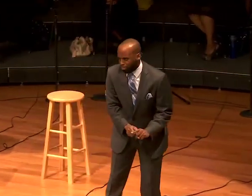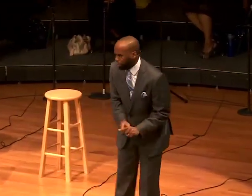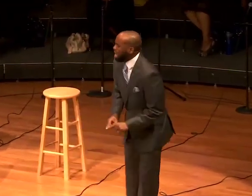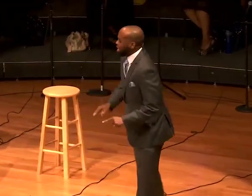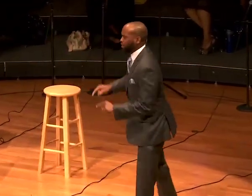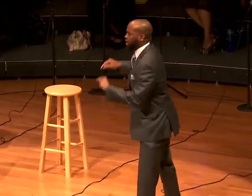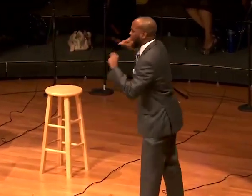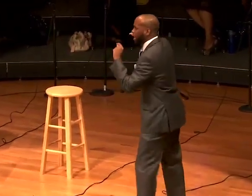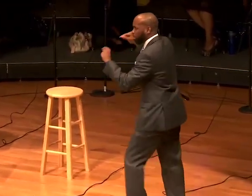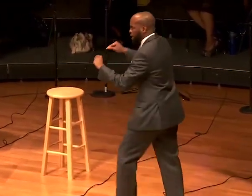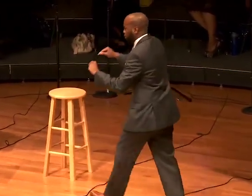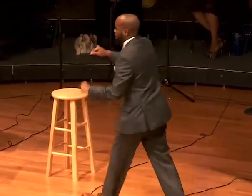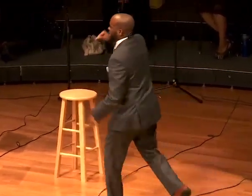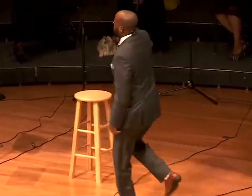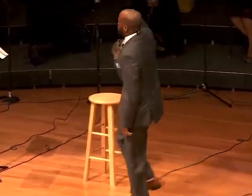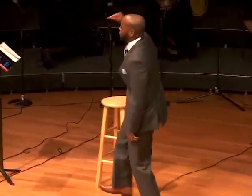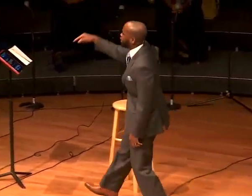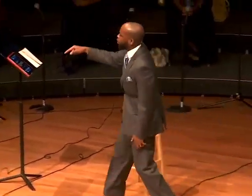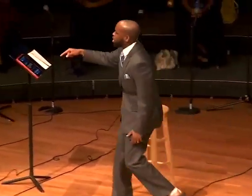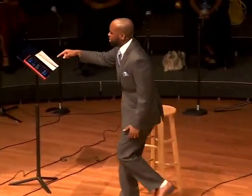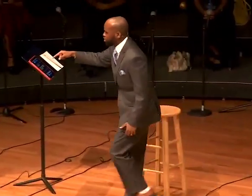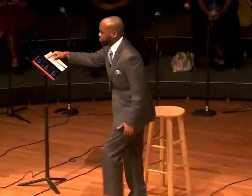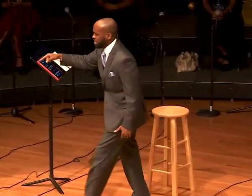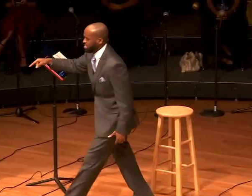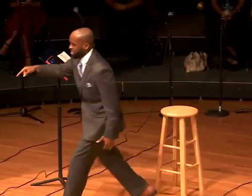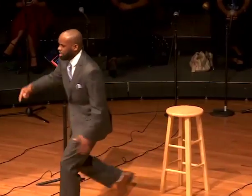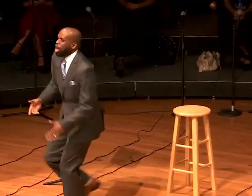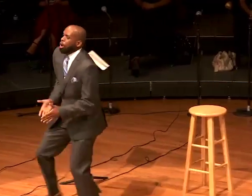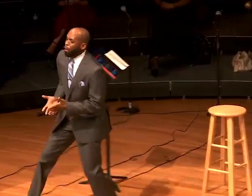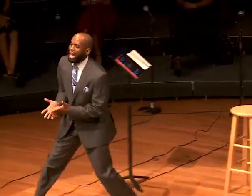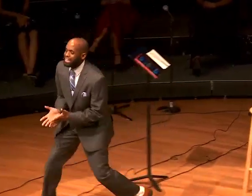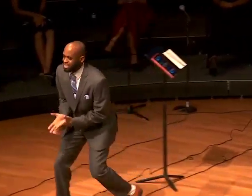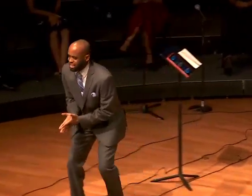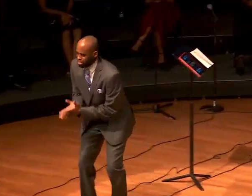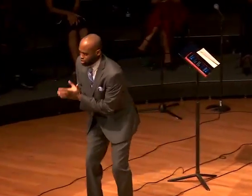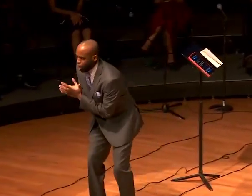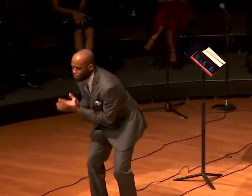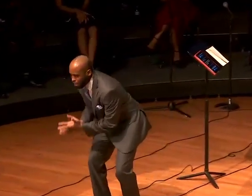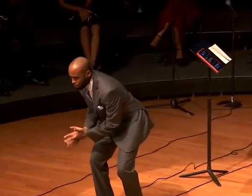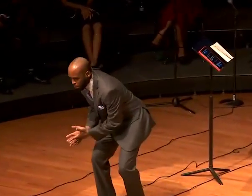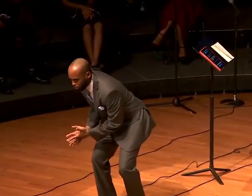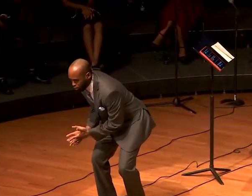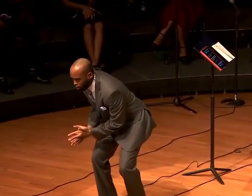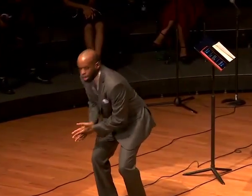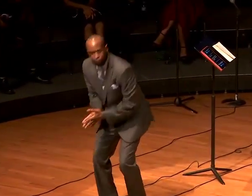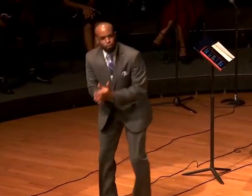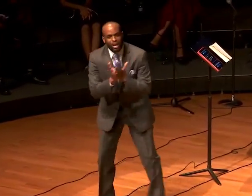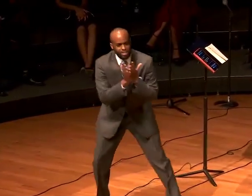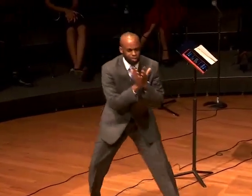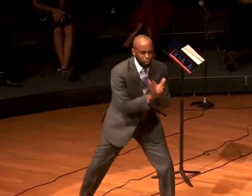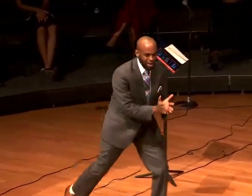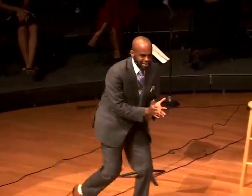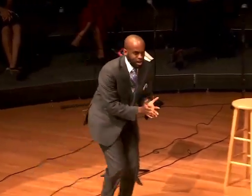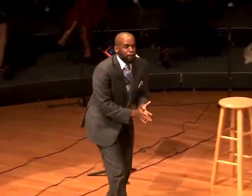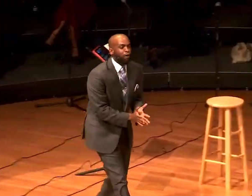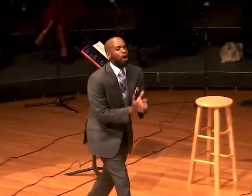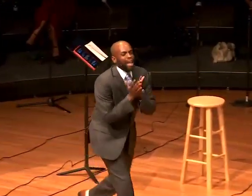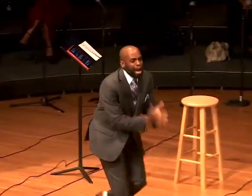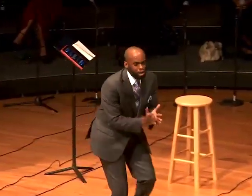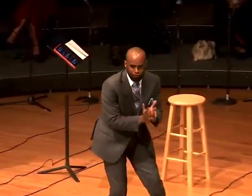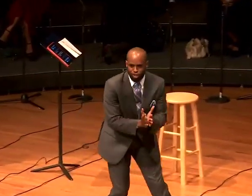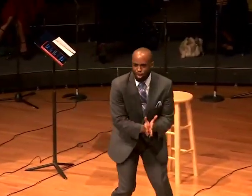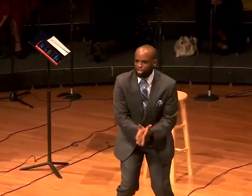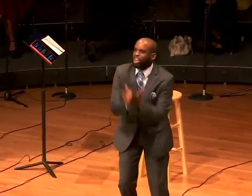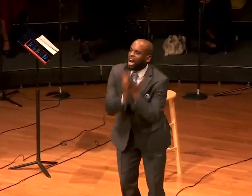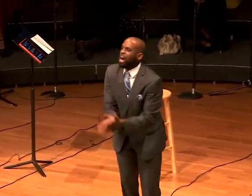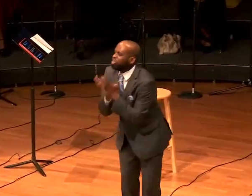the Bible, if there are a lot of people that can speak a word in due season, why is it that so many people from week to week fall